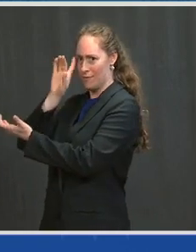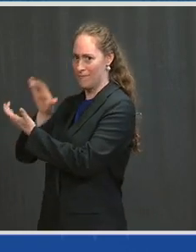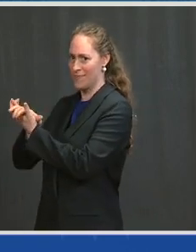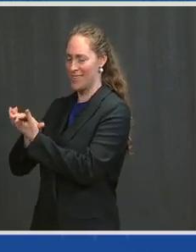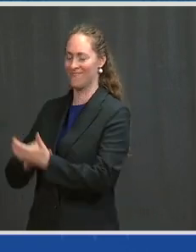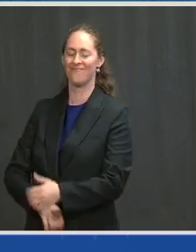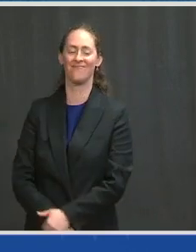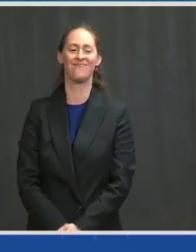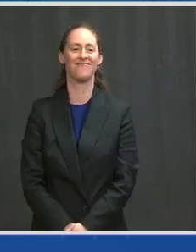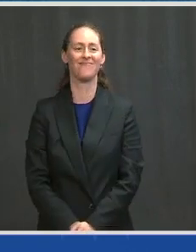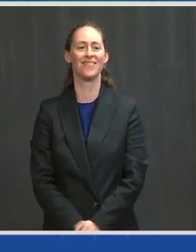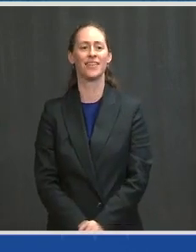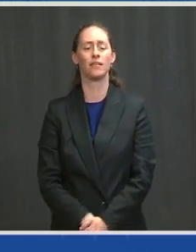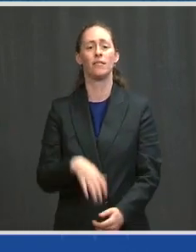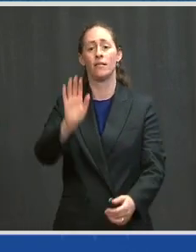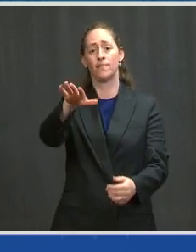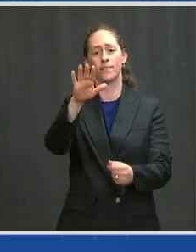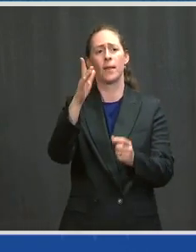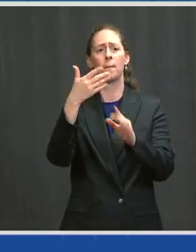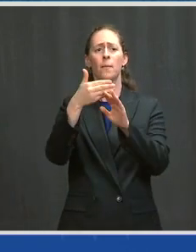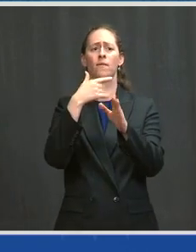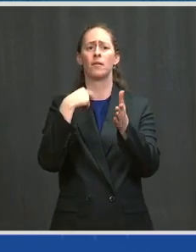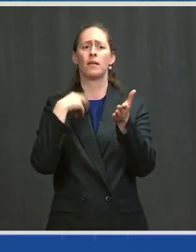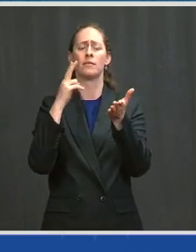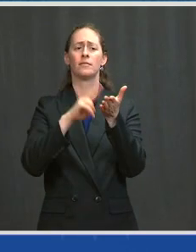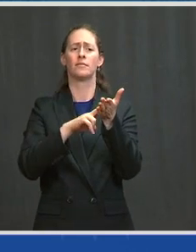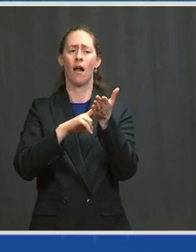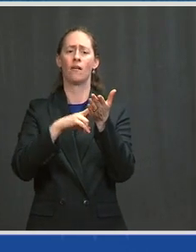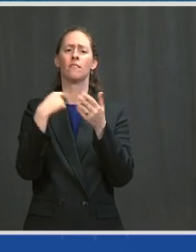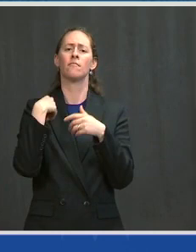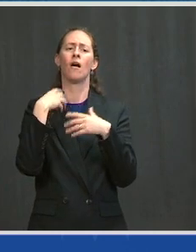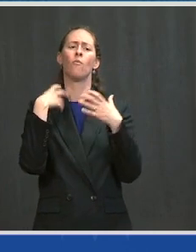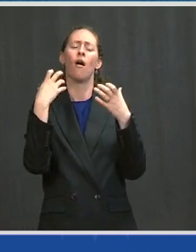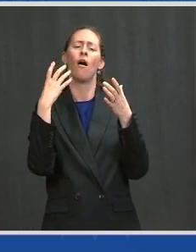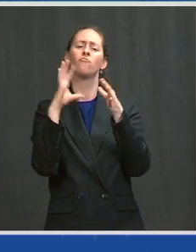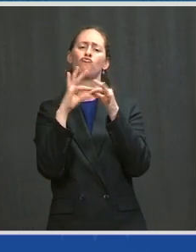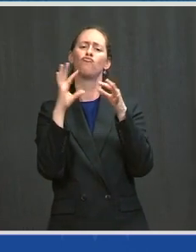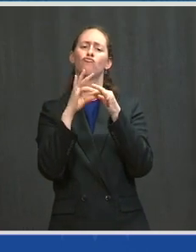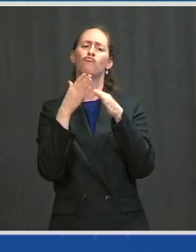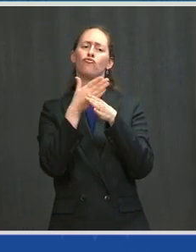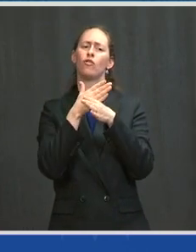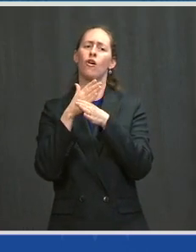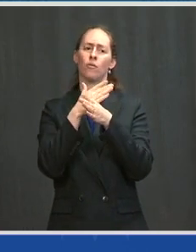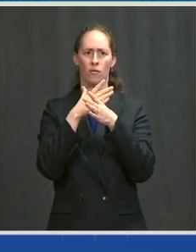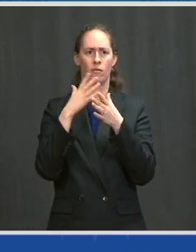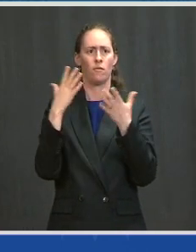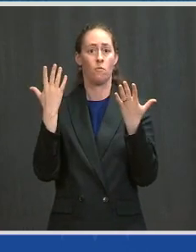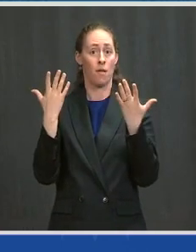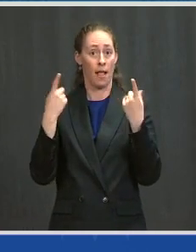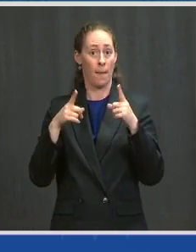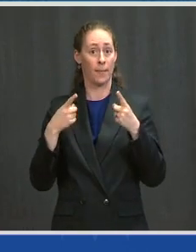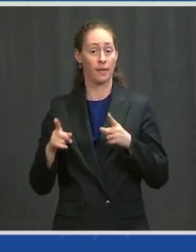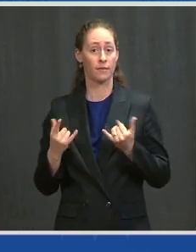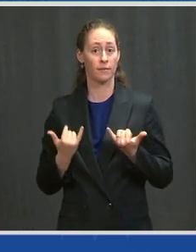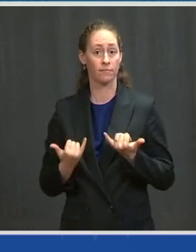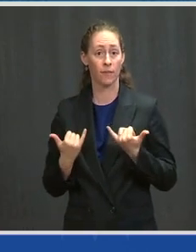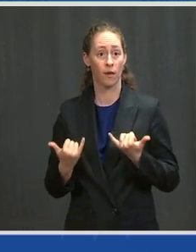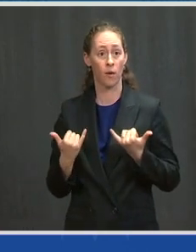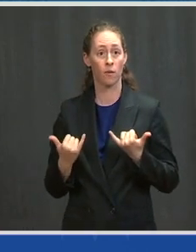Before I sign, let me start with a few words about what's going on now in